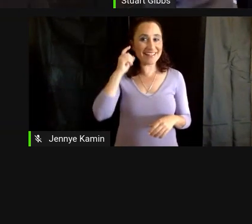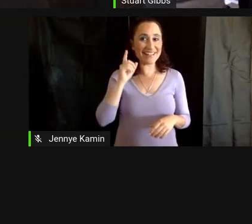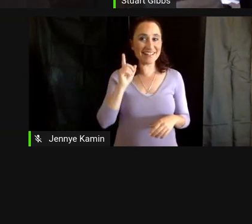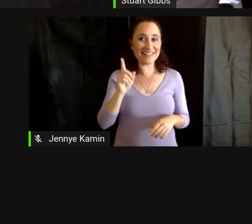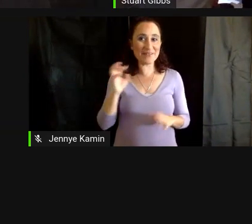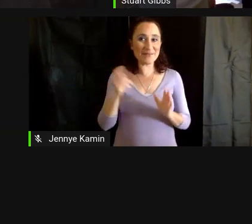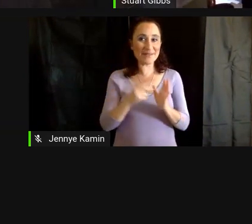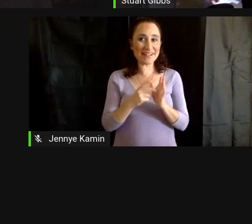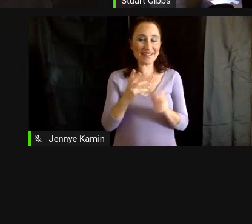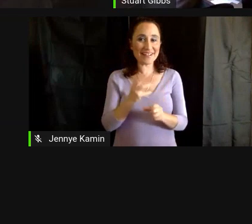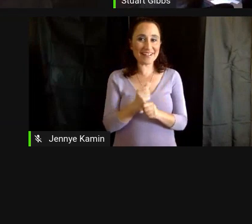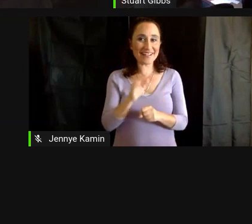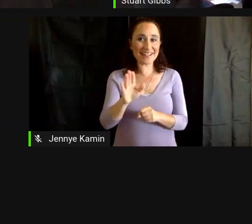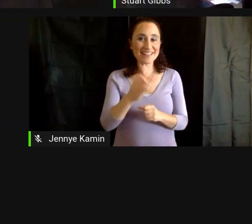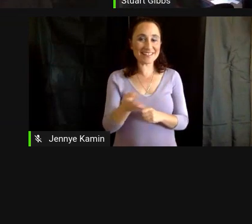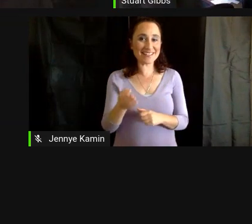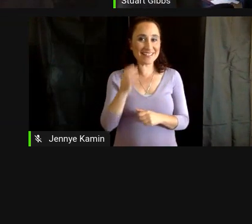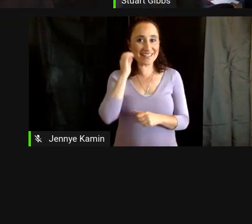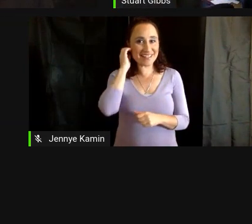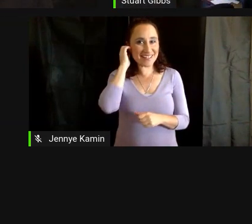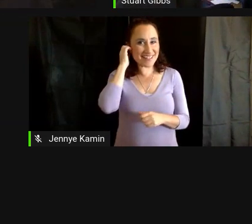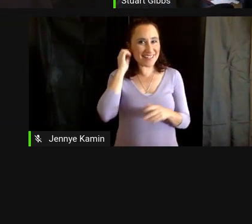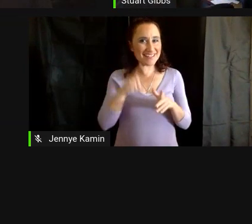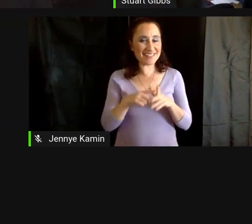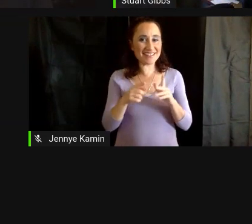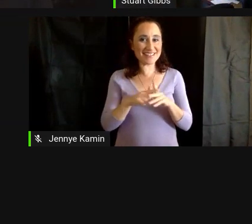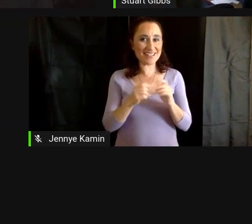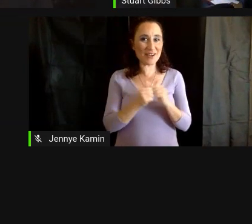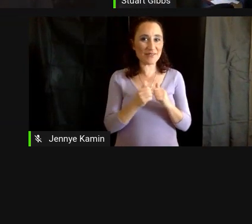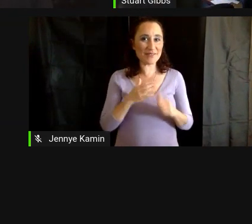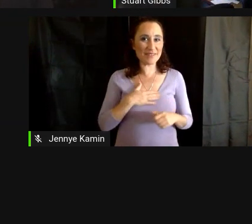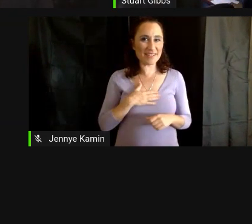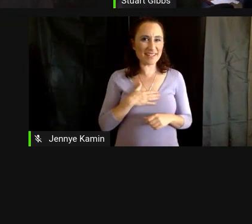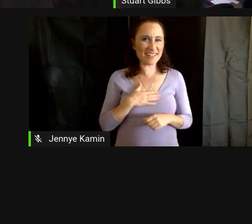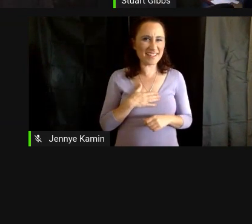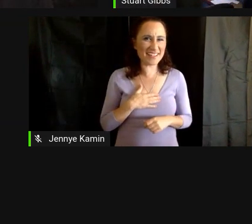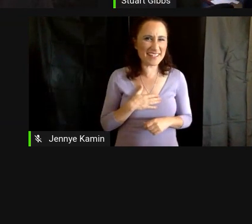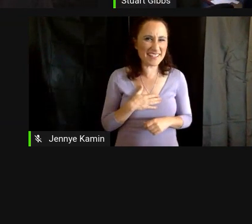I'll be right back. Okay. I'll start with mine. All right.